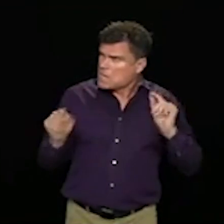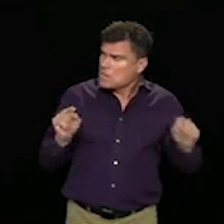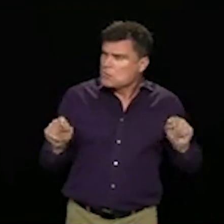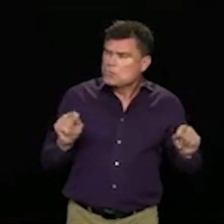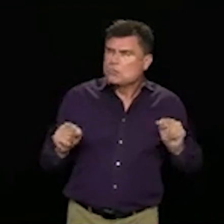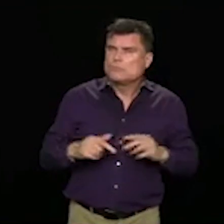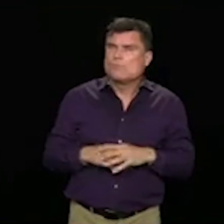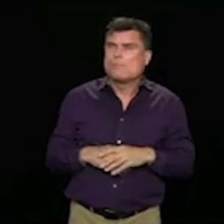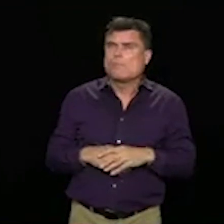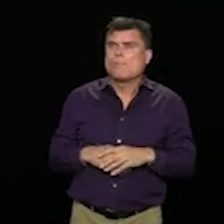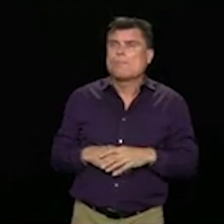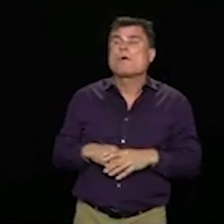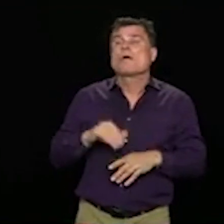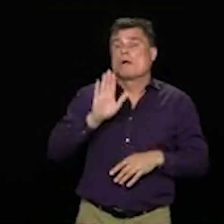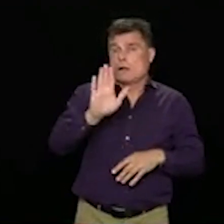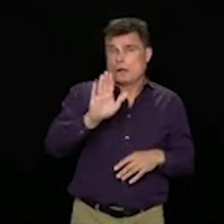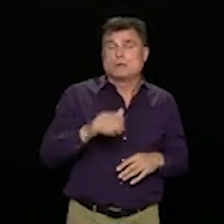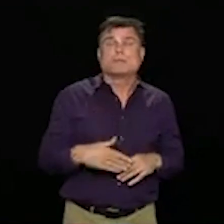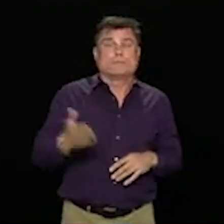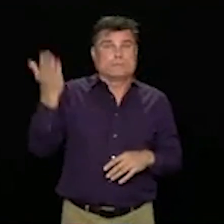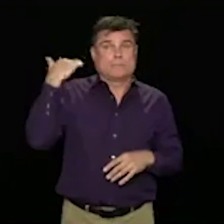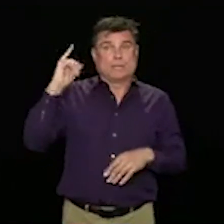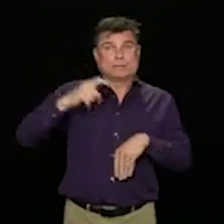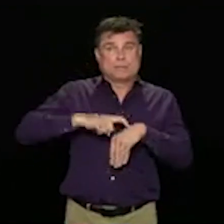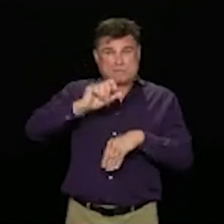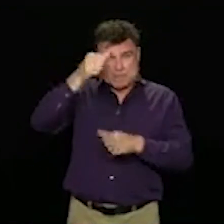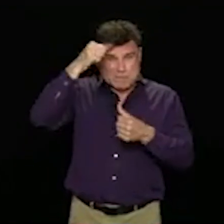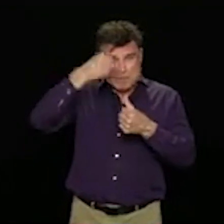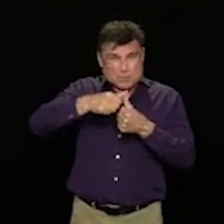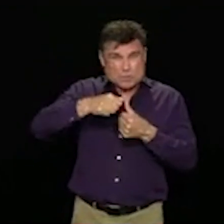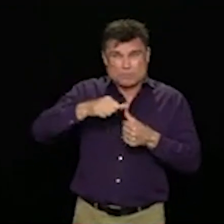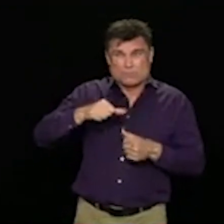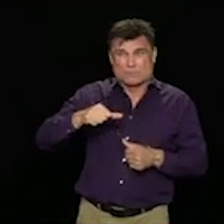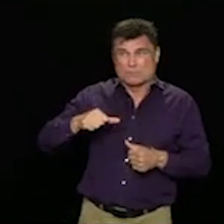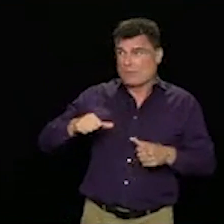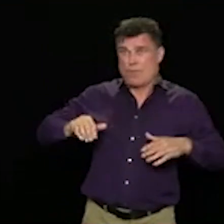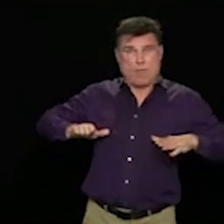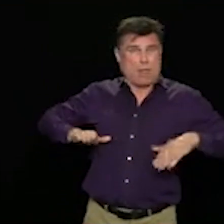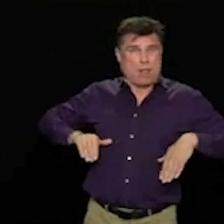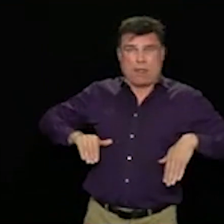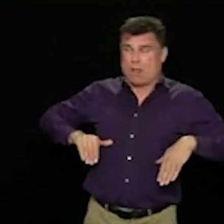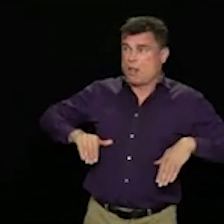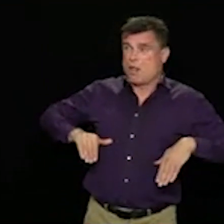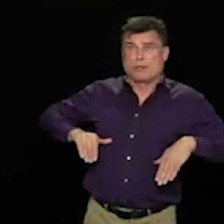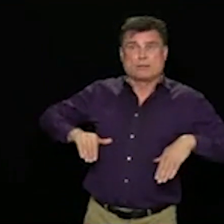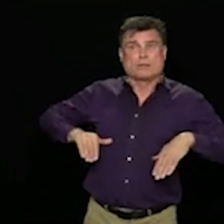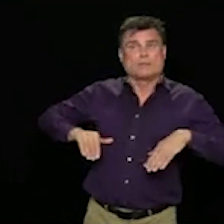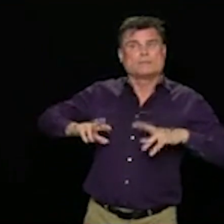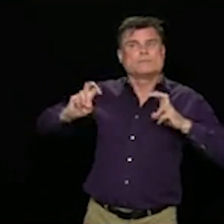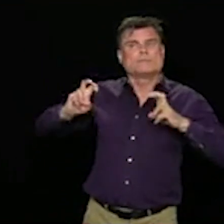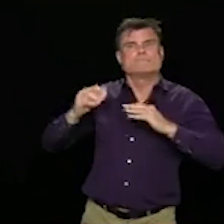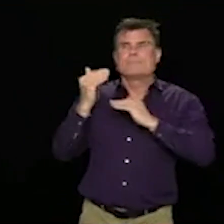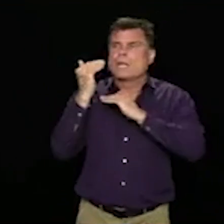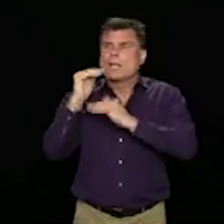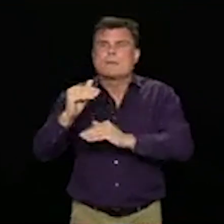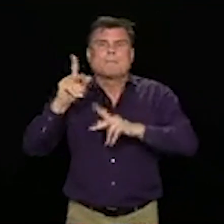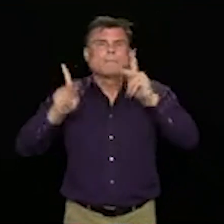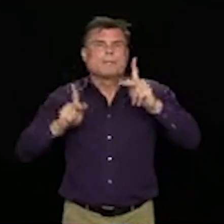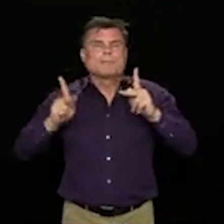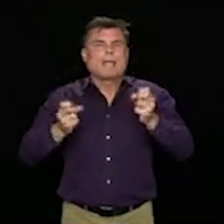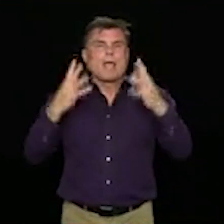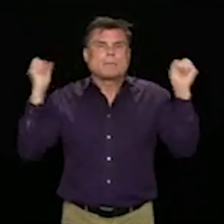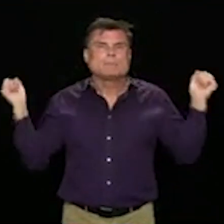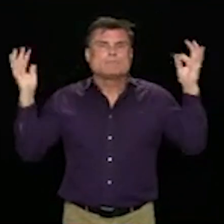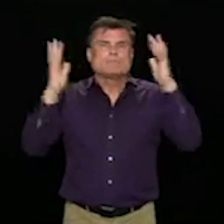So at that point in time, you may recall, we didn't have restrictions on gatherings in place, but what we did have was a